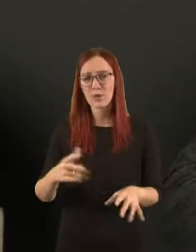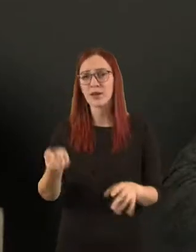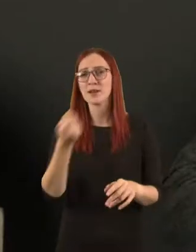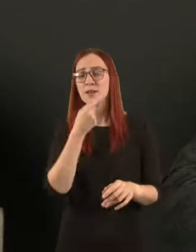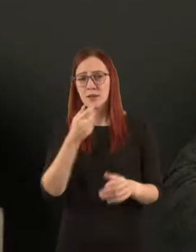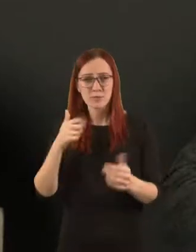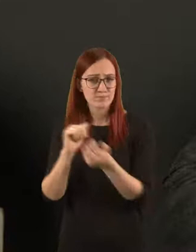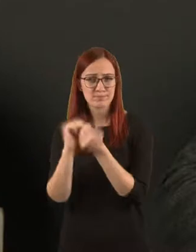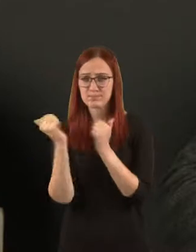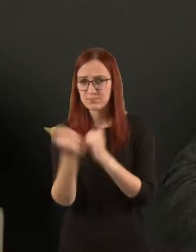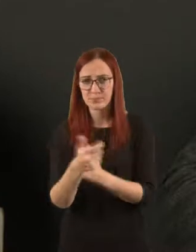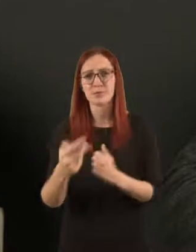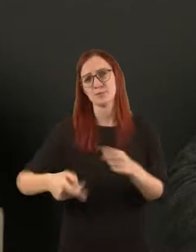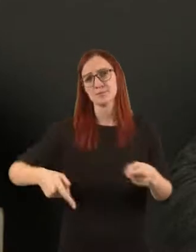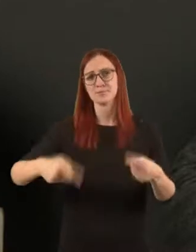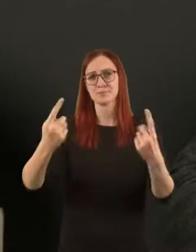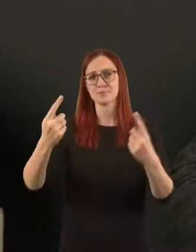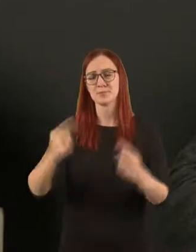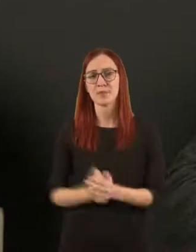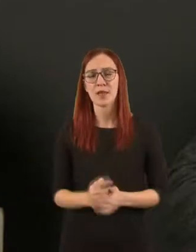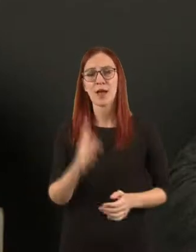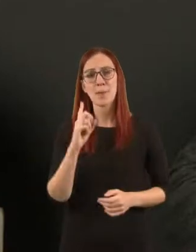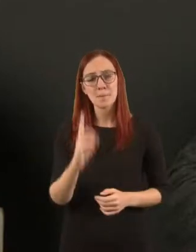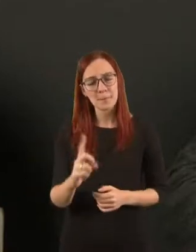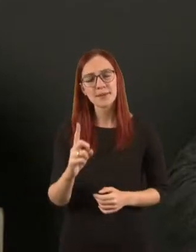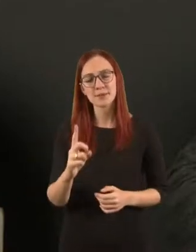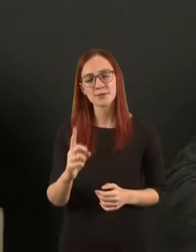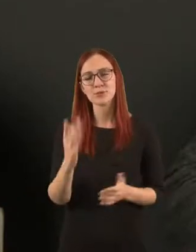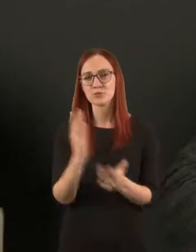and I can't deny that Lithuania